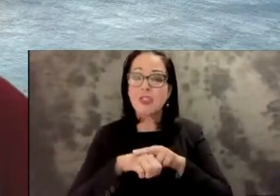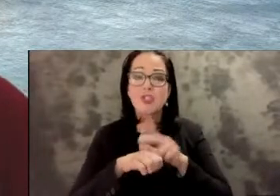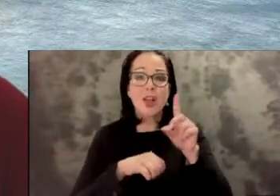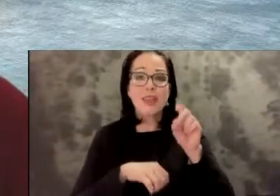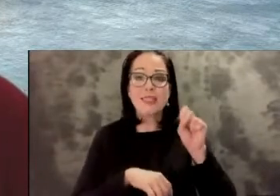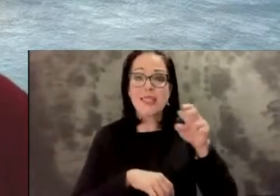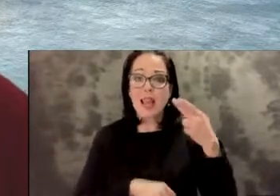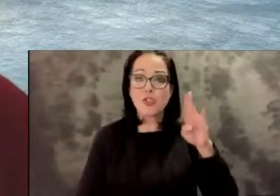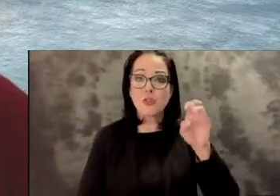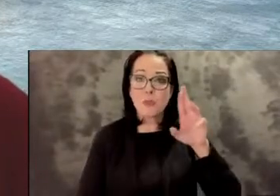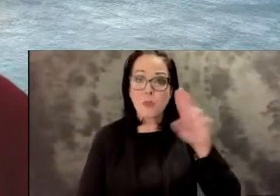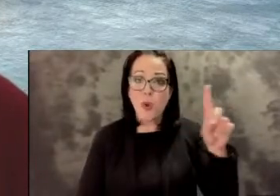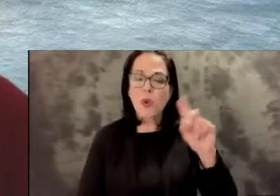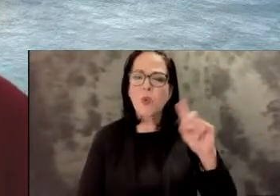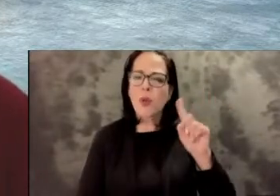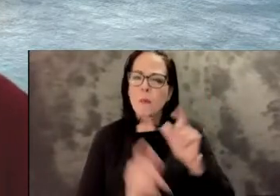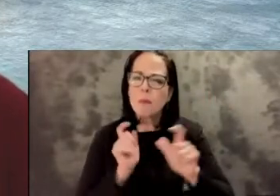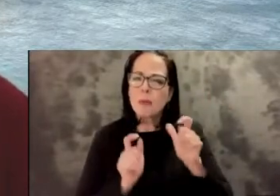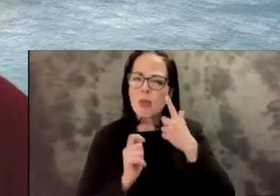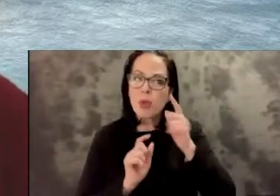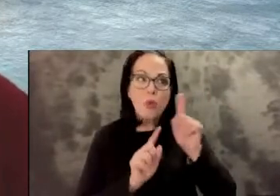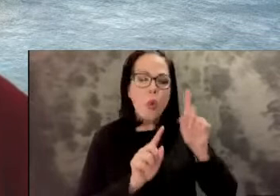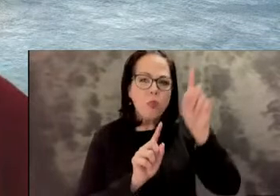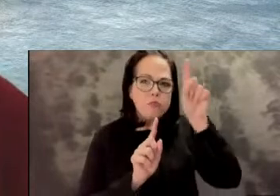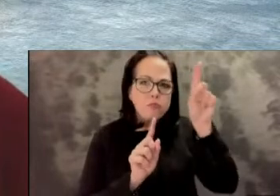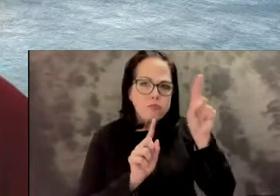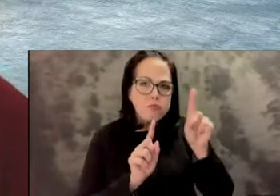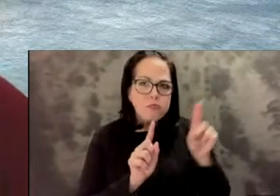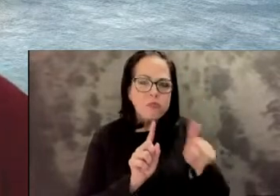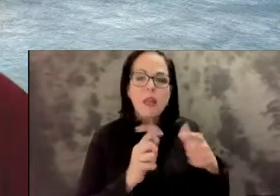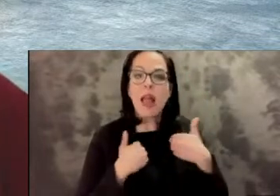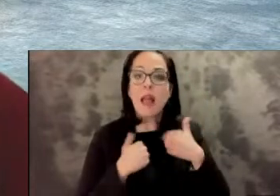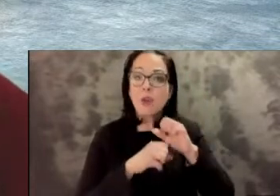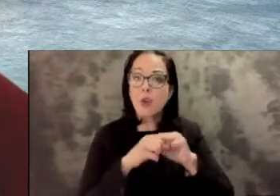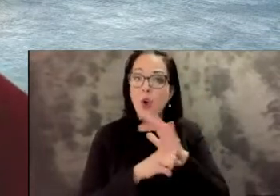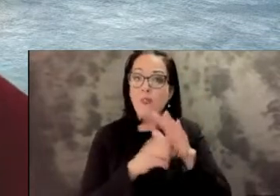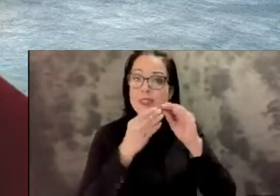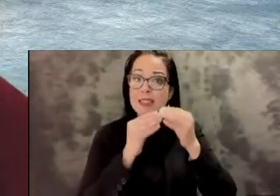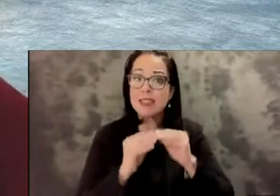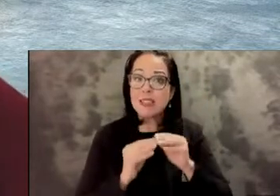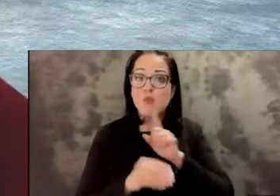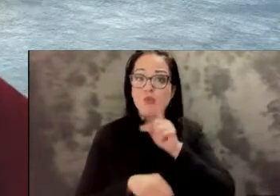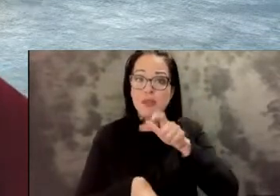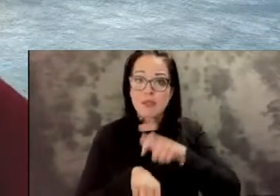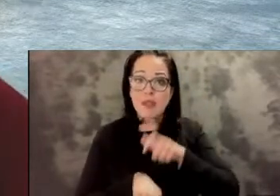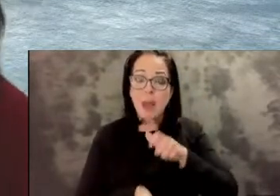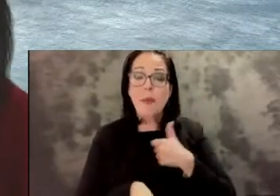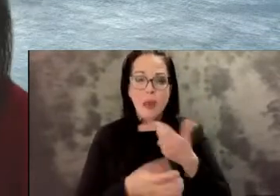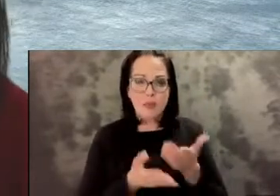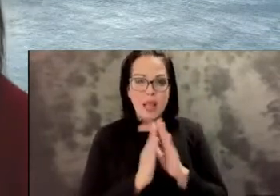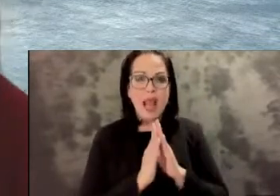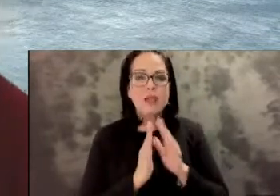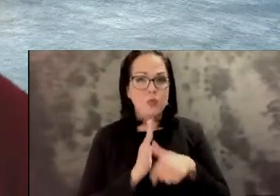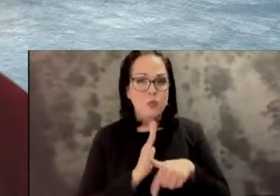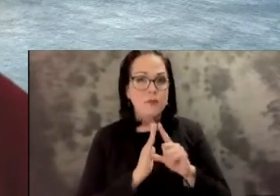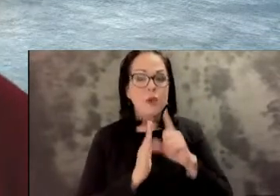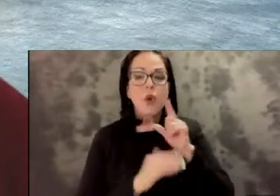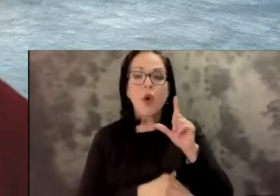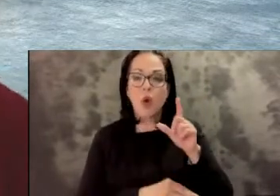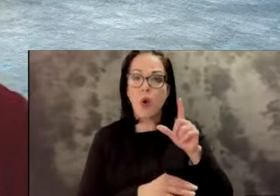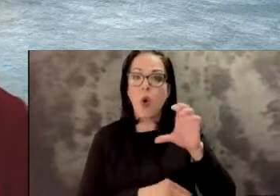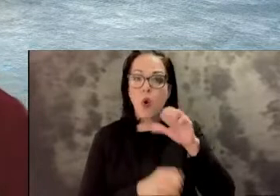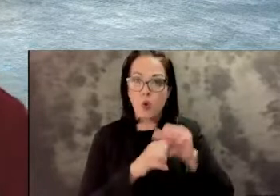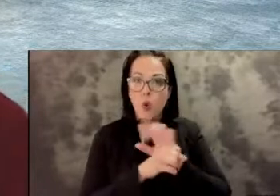can go that provides COVID statistics in real time. So I was actually asked to review a COVID dashboard